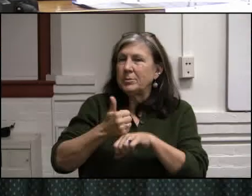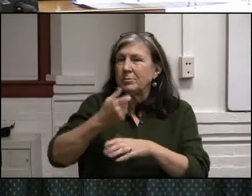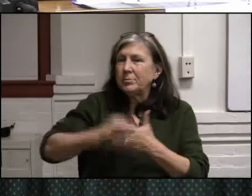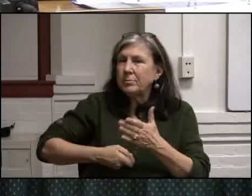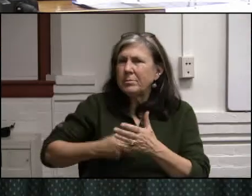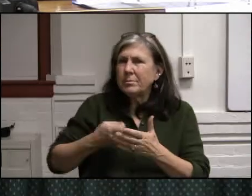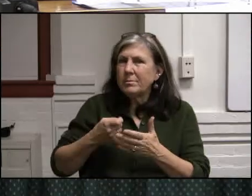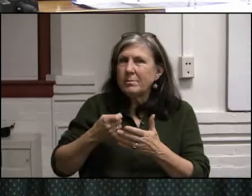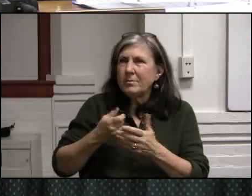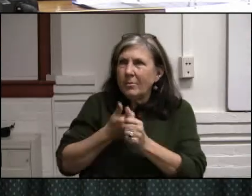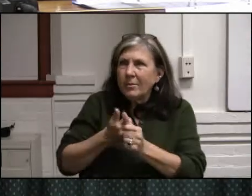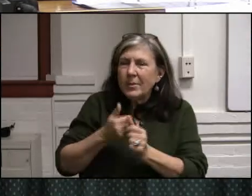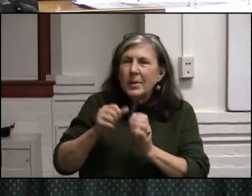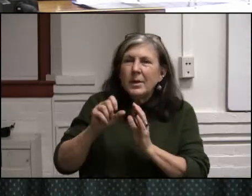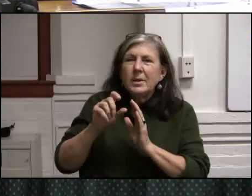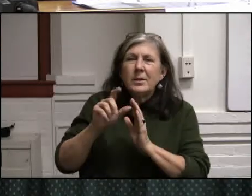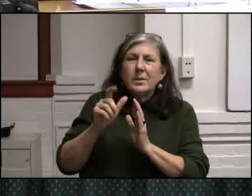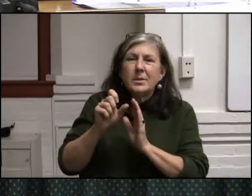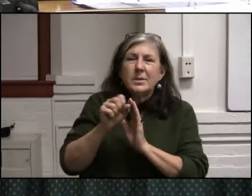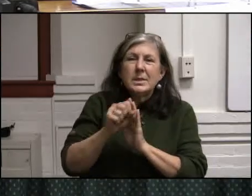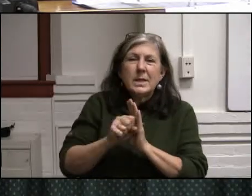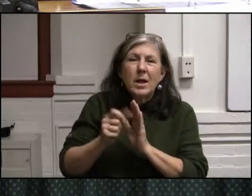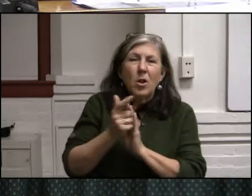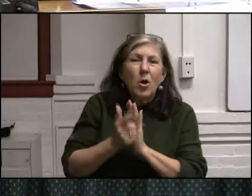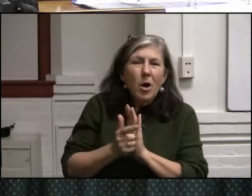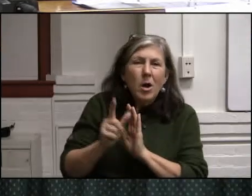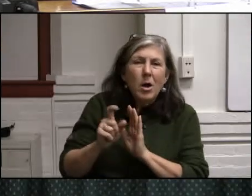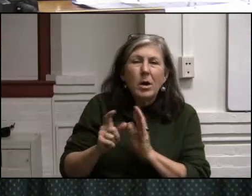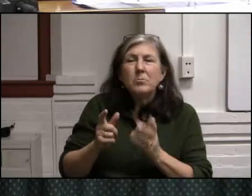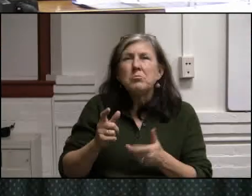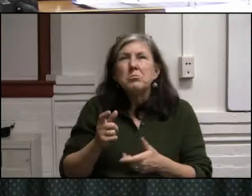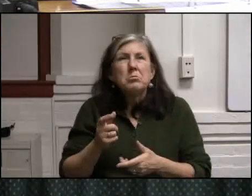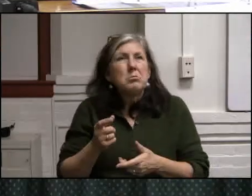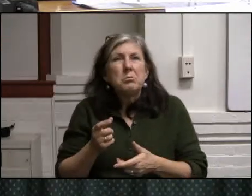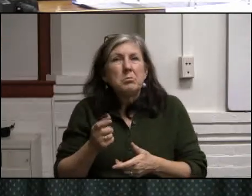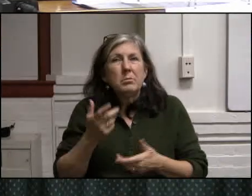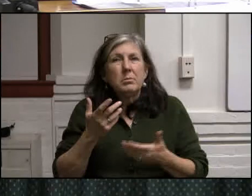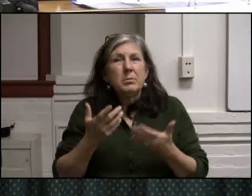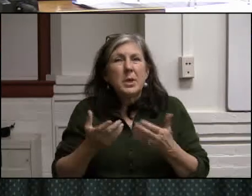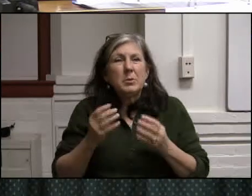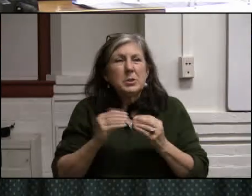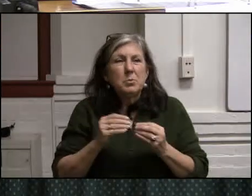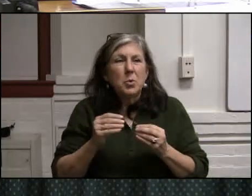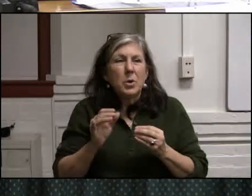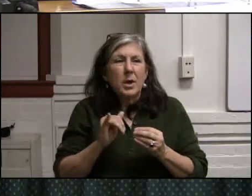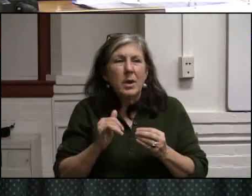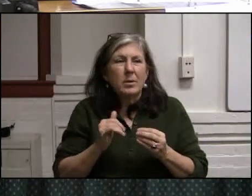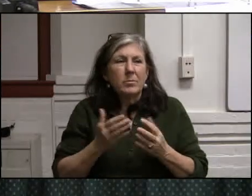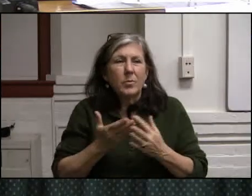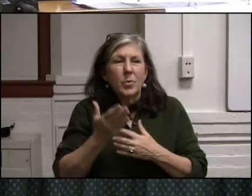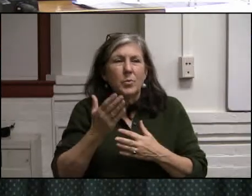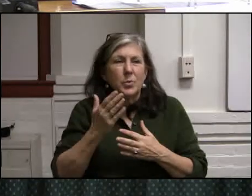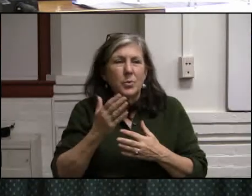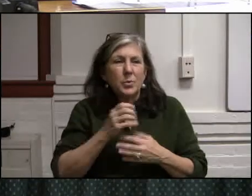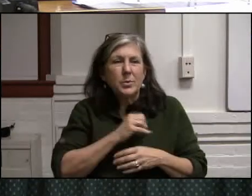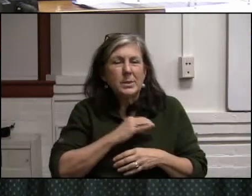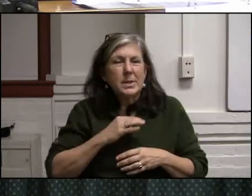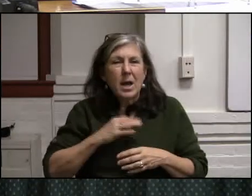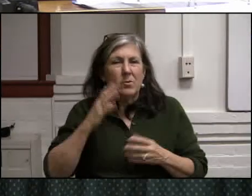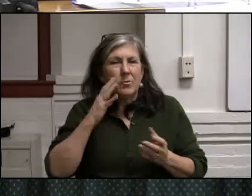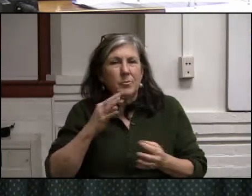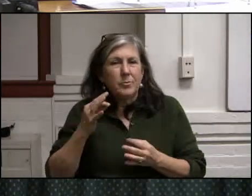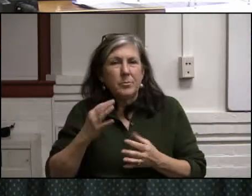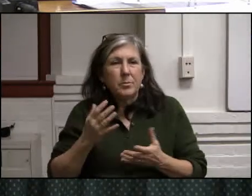So flexible. perhaps it's more of a staff response Sure. than a And, bring them kind before of, us.